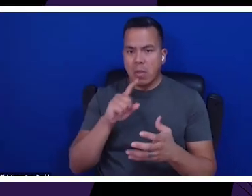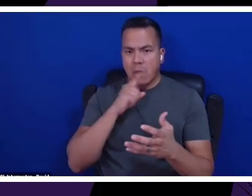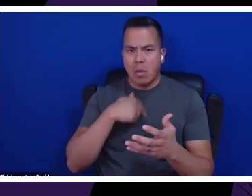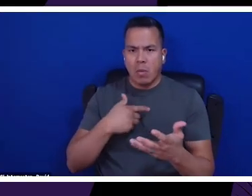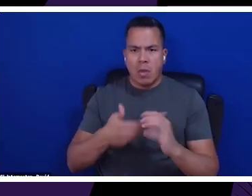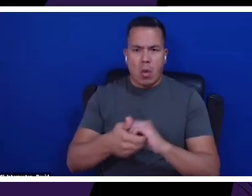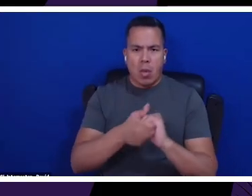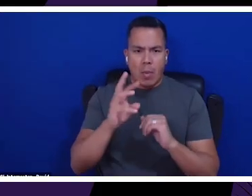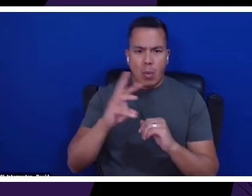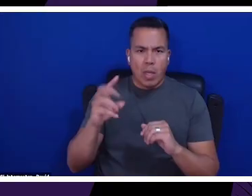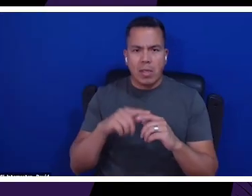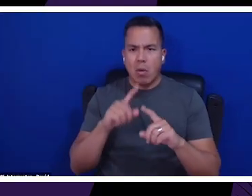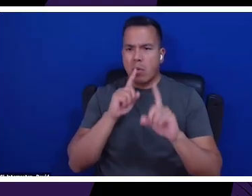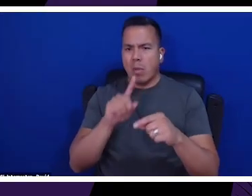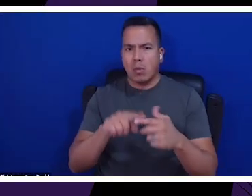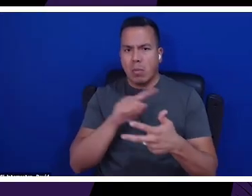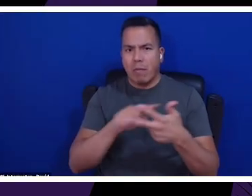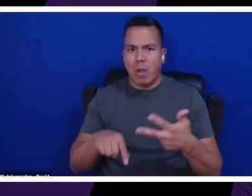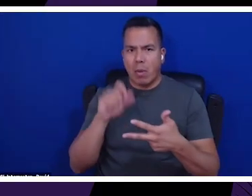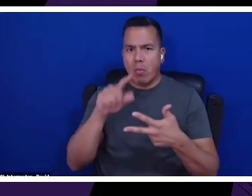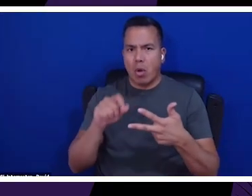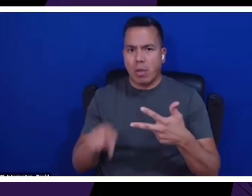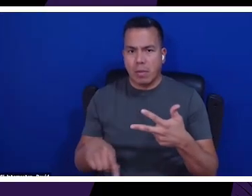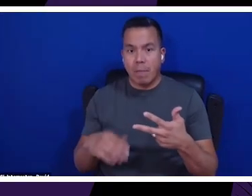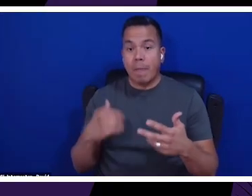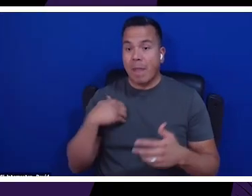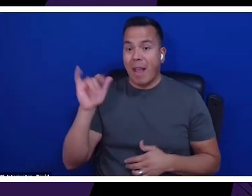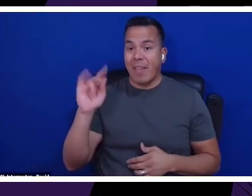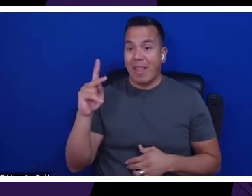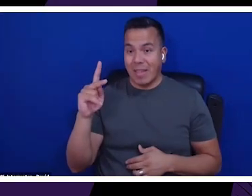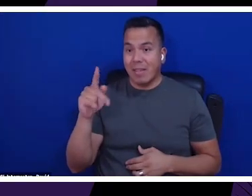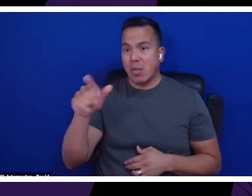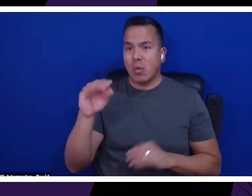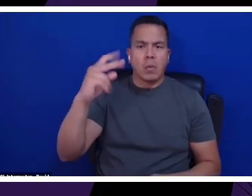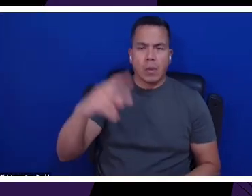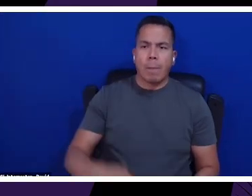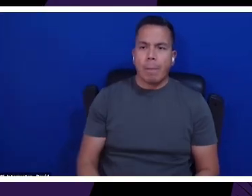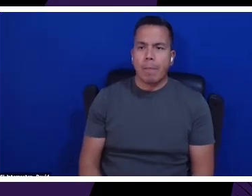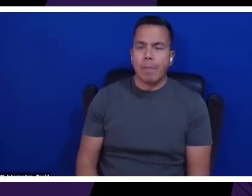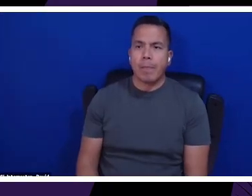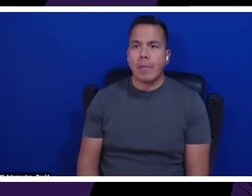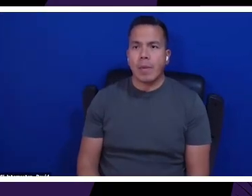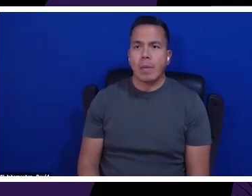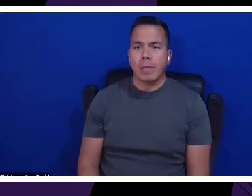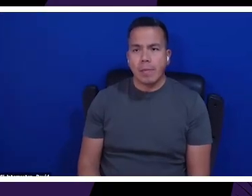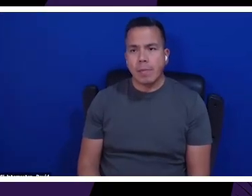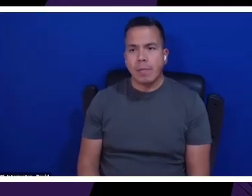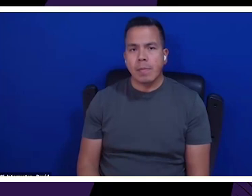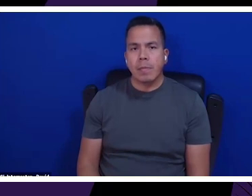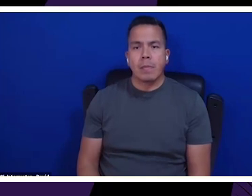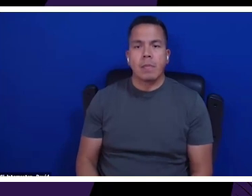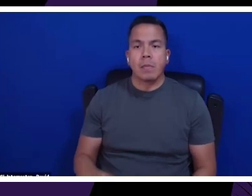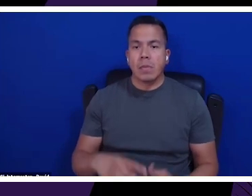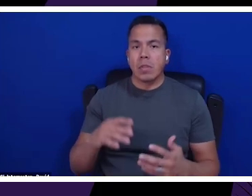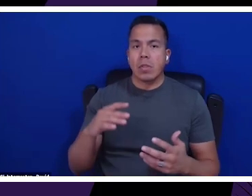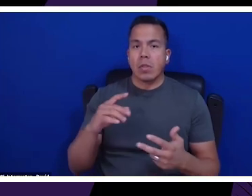to the following prompts. We've shared a link where you can input your responses in the chat. So the prompts are, what are